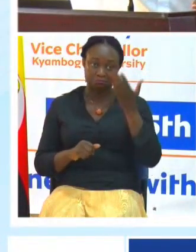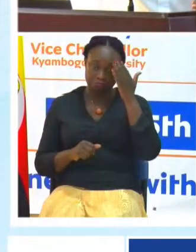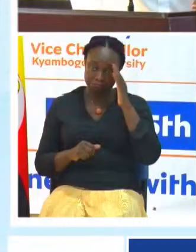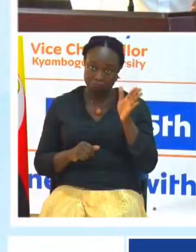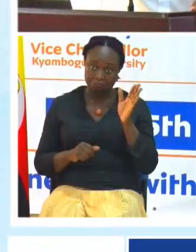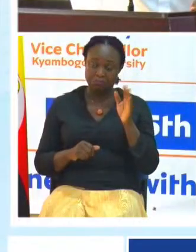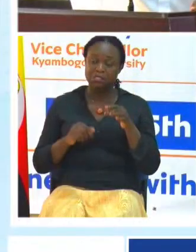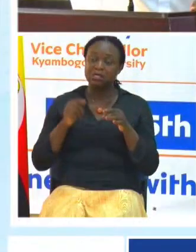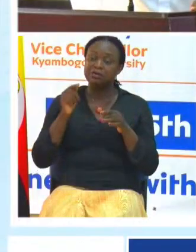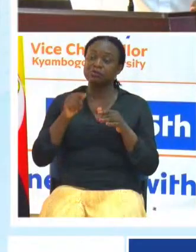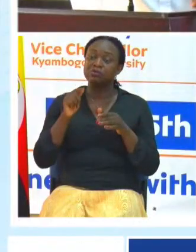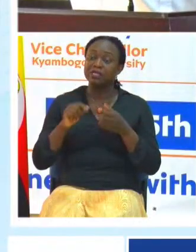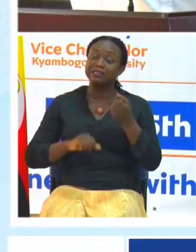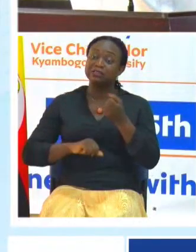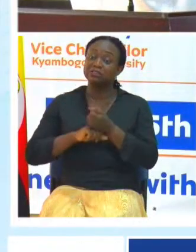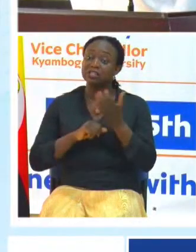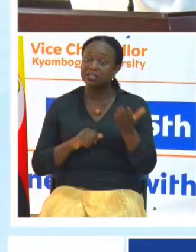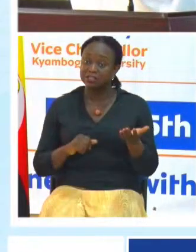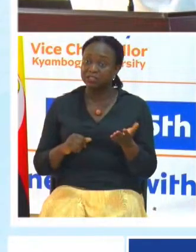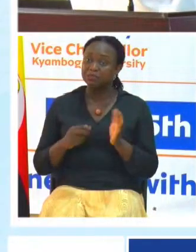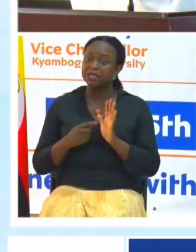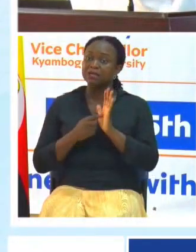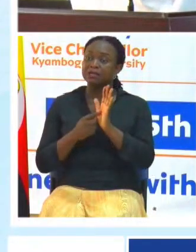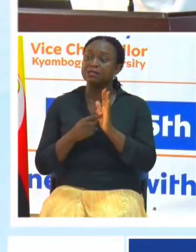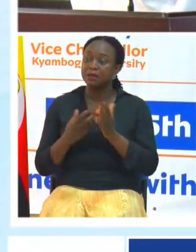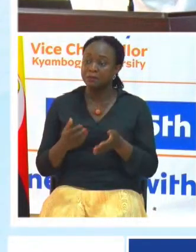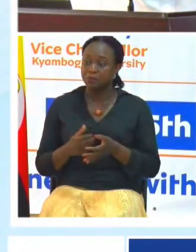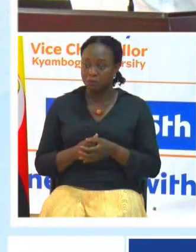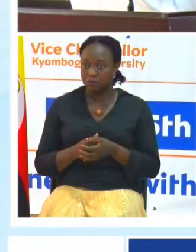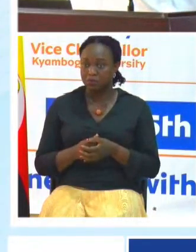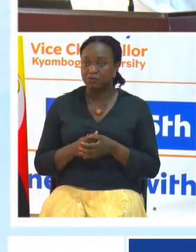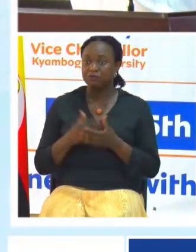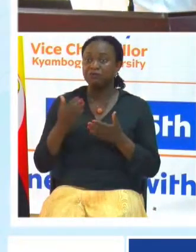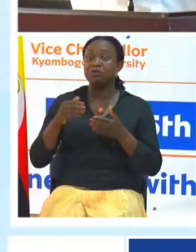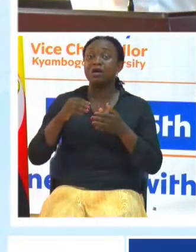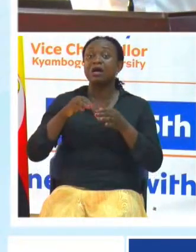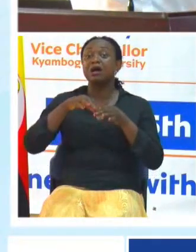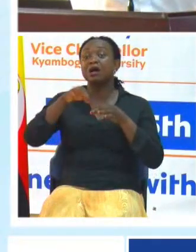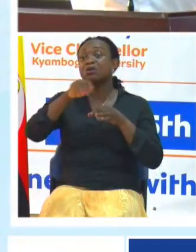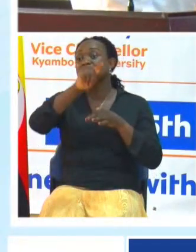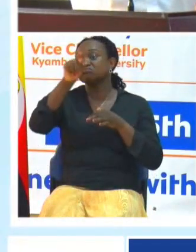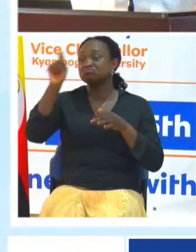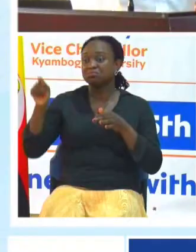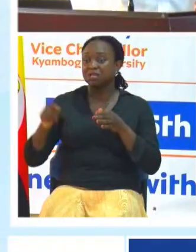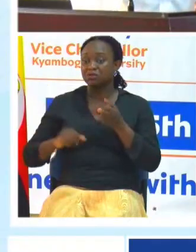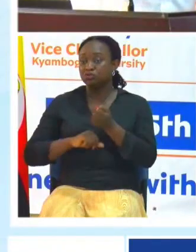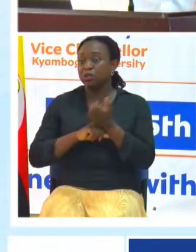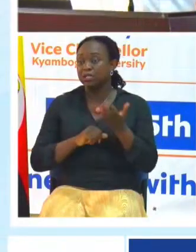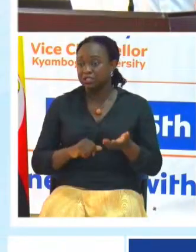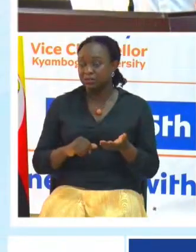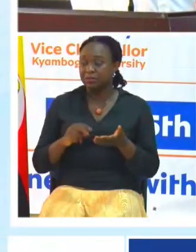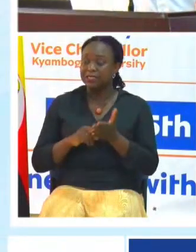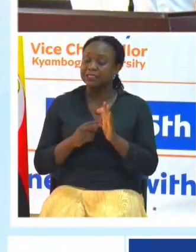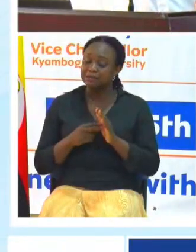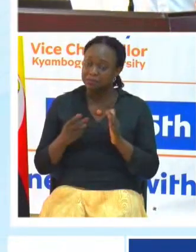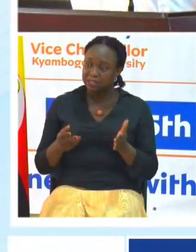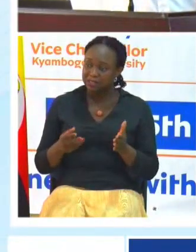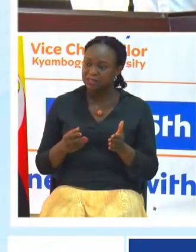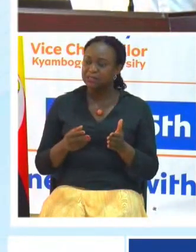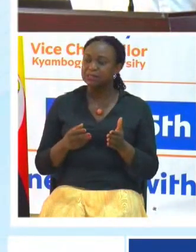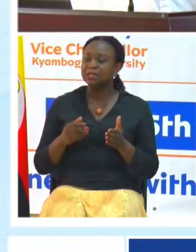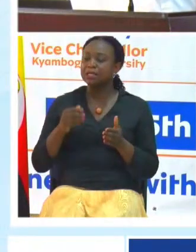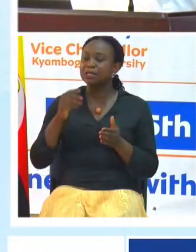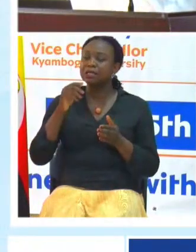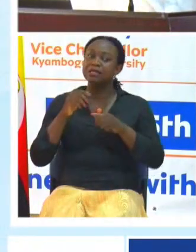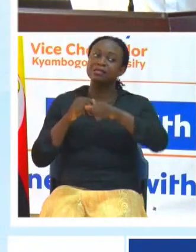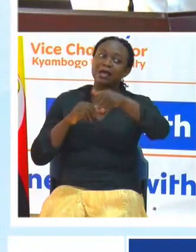Now, the MasterCard Foundation Scholarship, that's an example of an externally funded scholarship. By that I mean it's an external